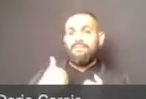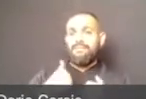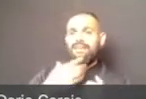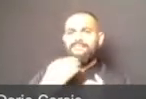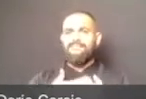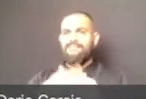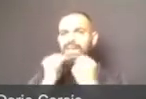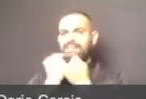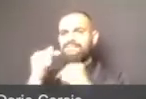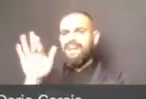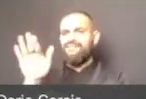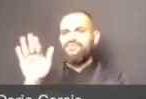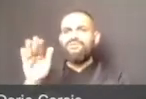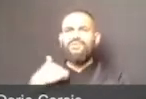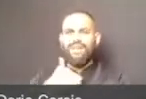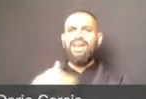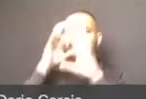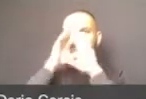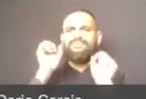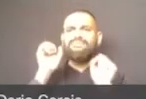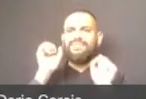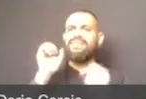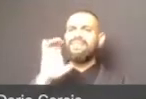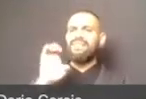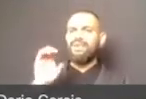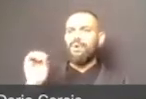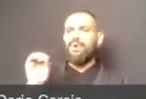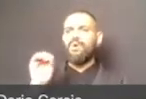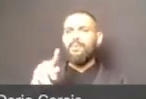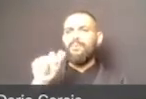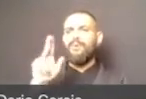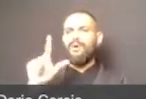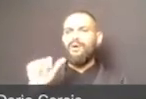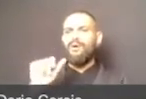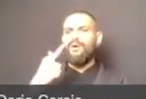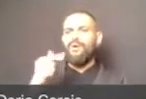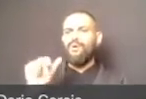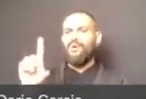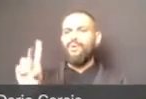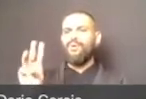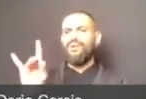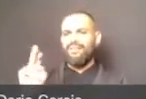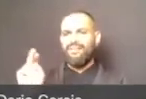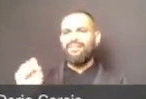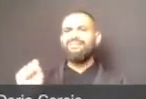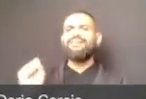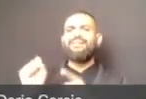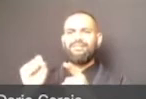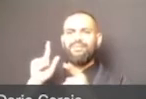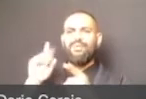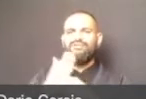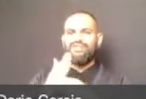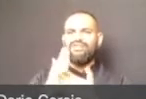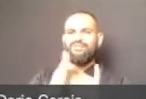afternoon is our president and CEO, Paula Gold Williams, and we've invited her so that she can please share with us some of her